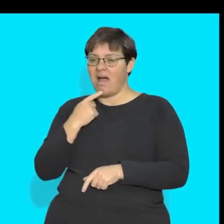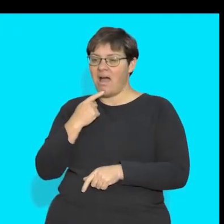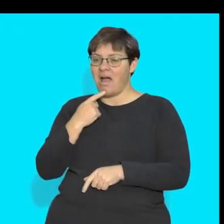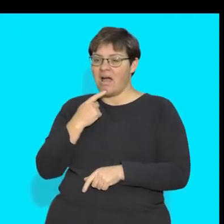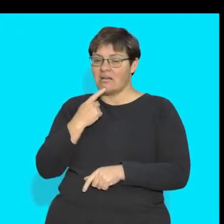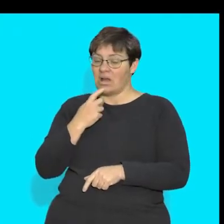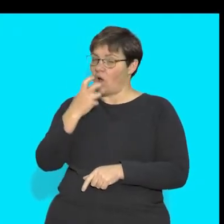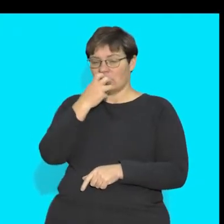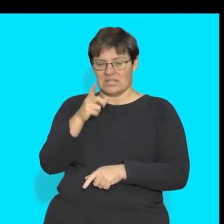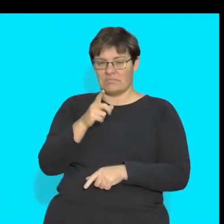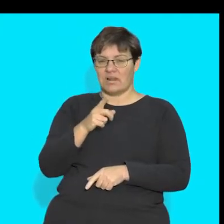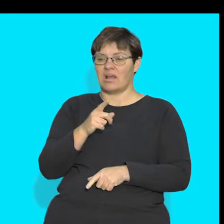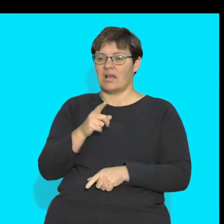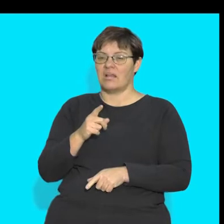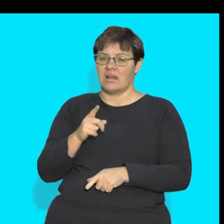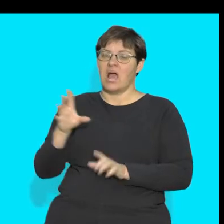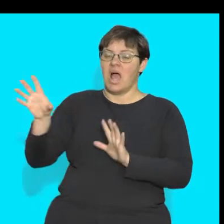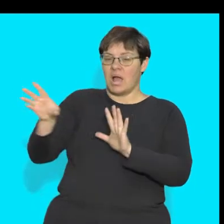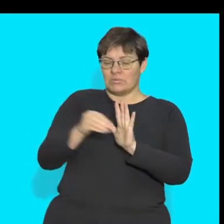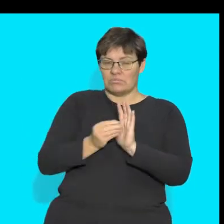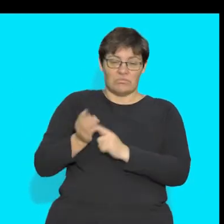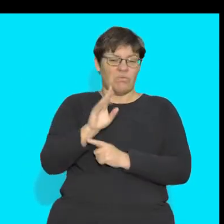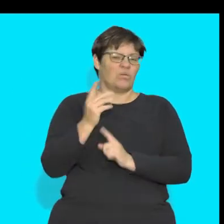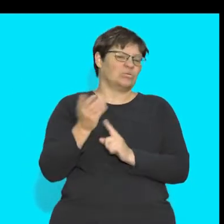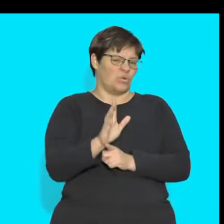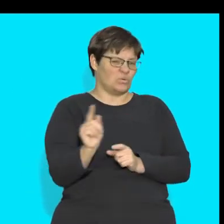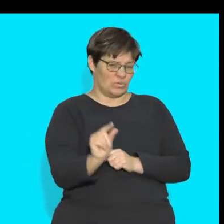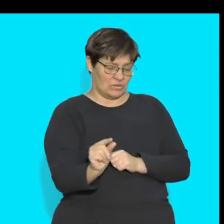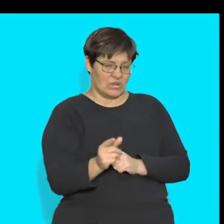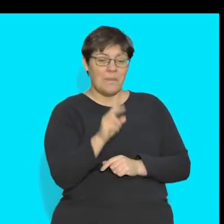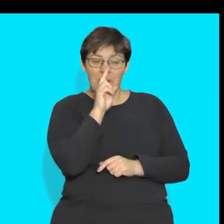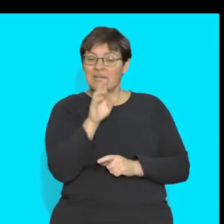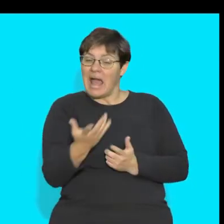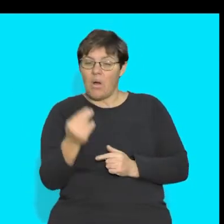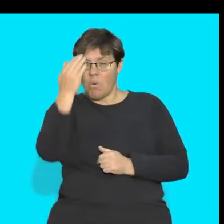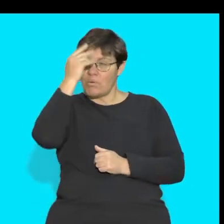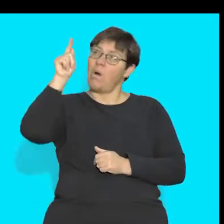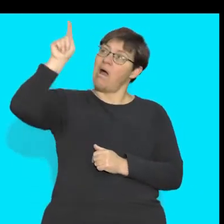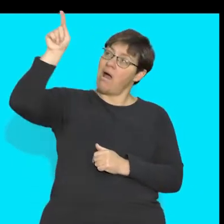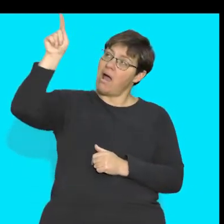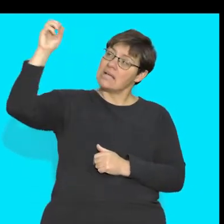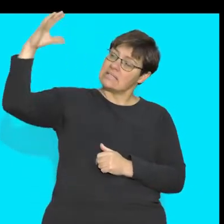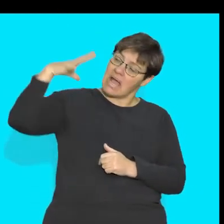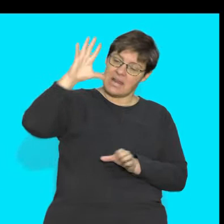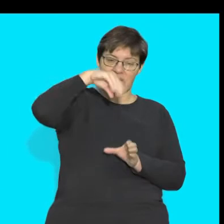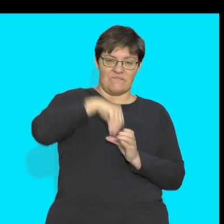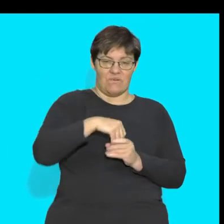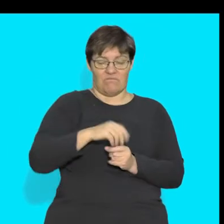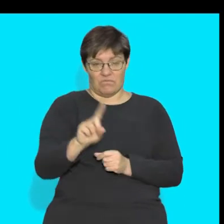don't do it as a hot one, they do an absorption spectrum. I'll show you that in a second, but that's how they know